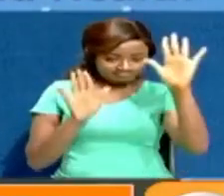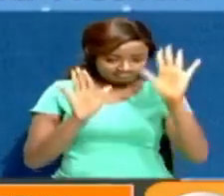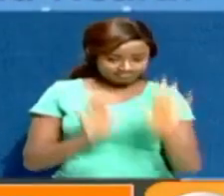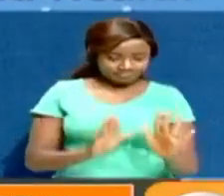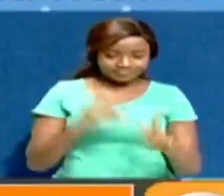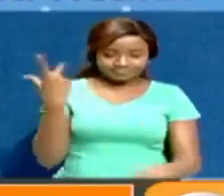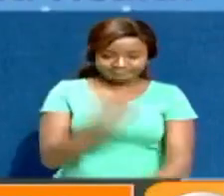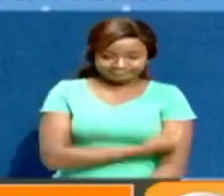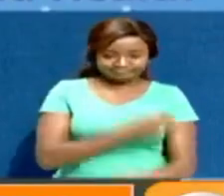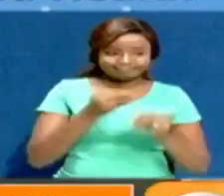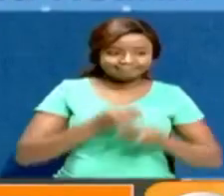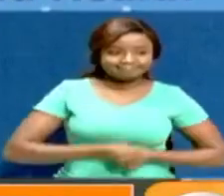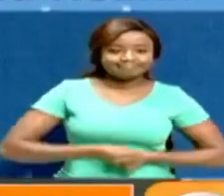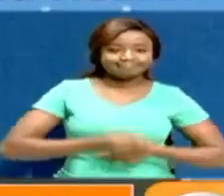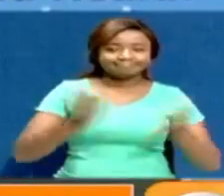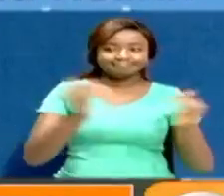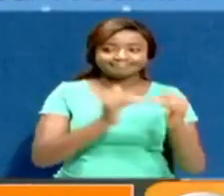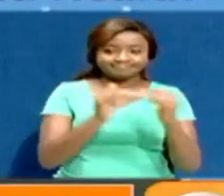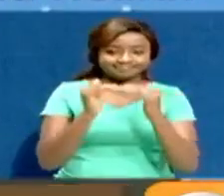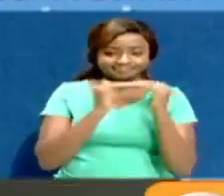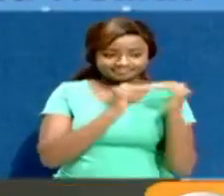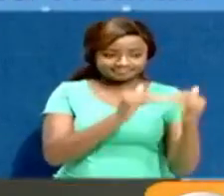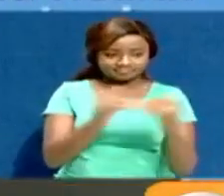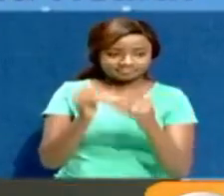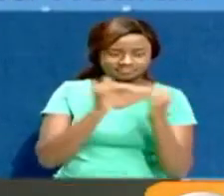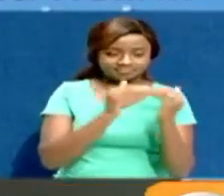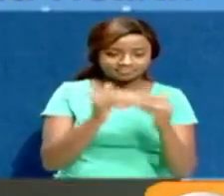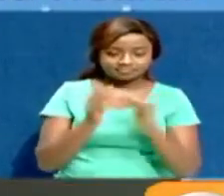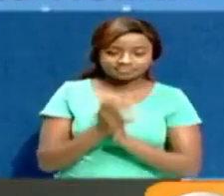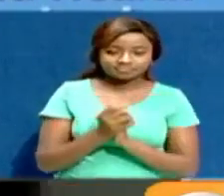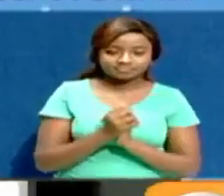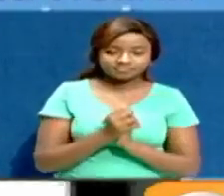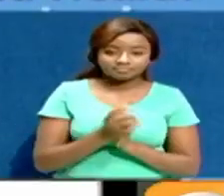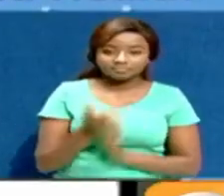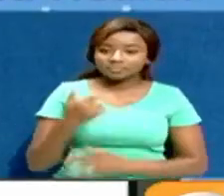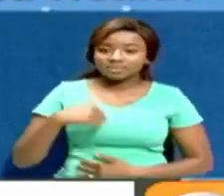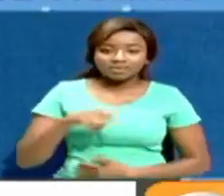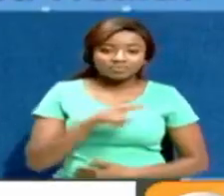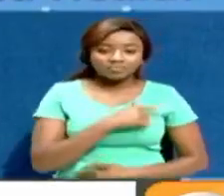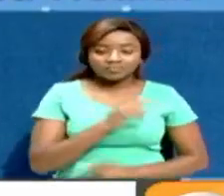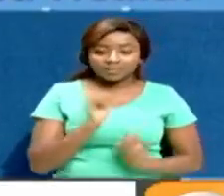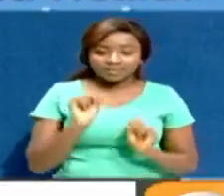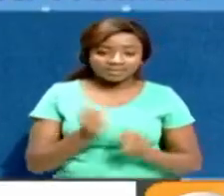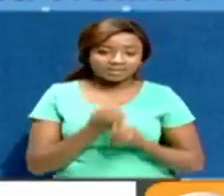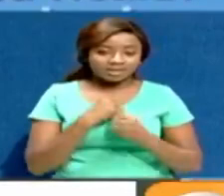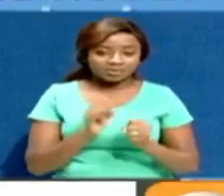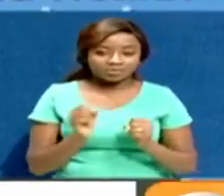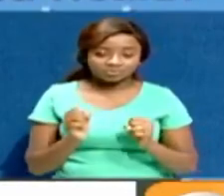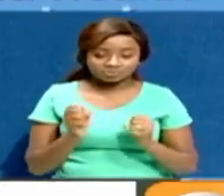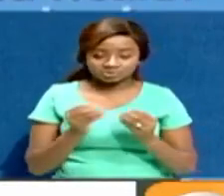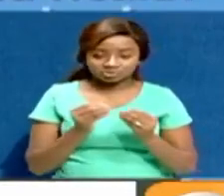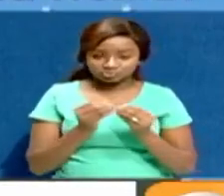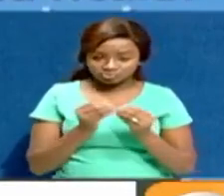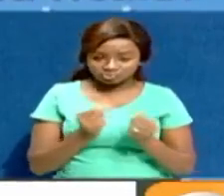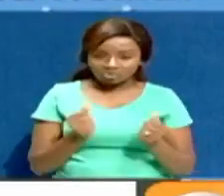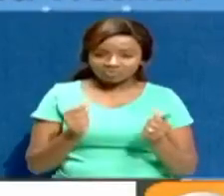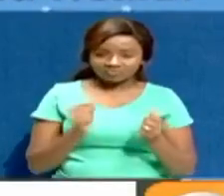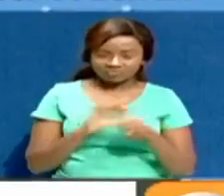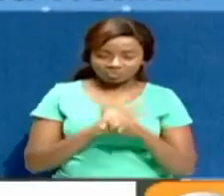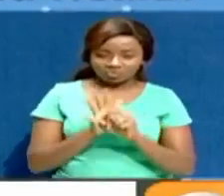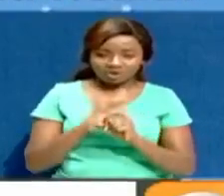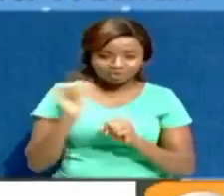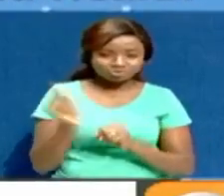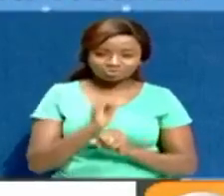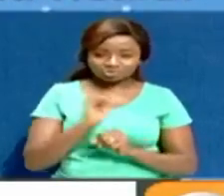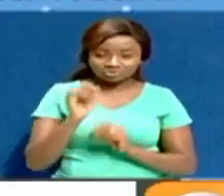Our world will not recover fast enough without vaccine equity. This is clear.